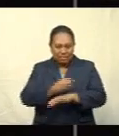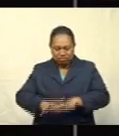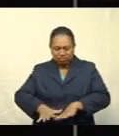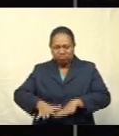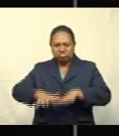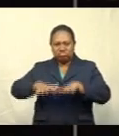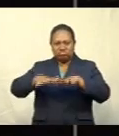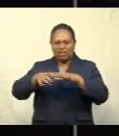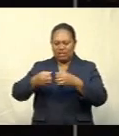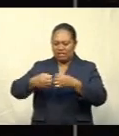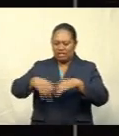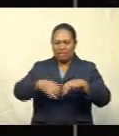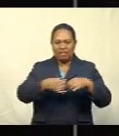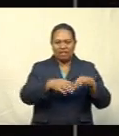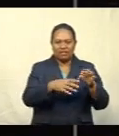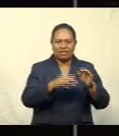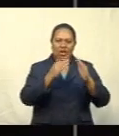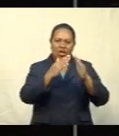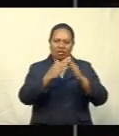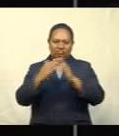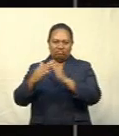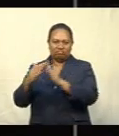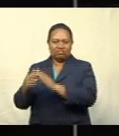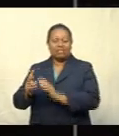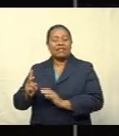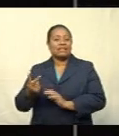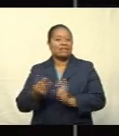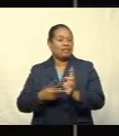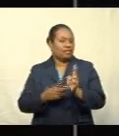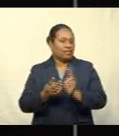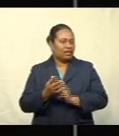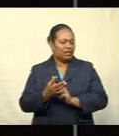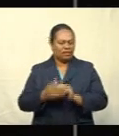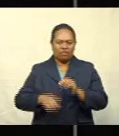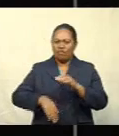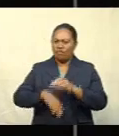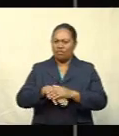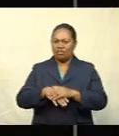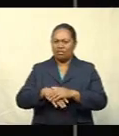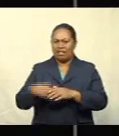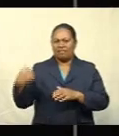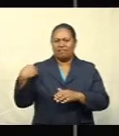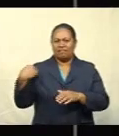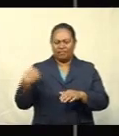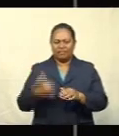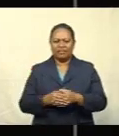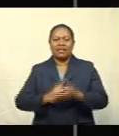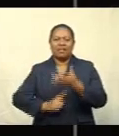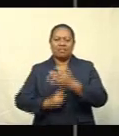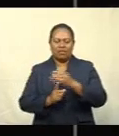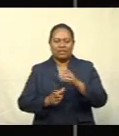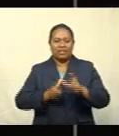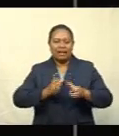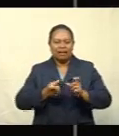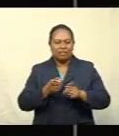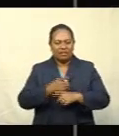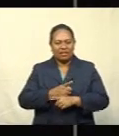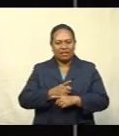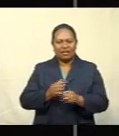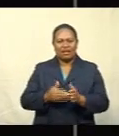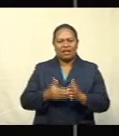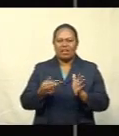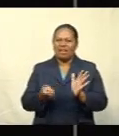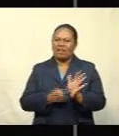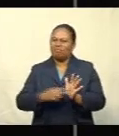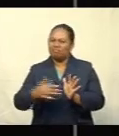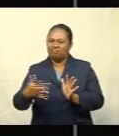damaging homes. This is the second village that is facing the full brunt of climate change just months after the relocation of Narikoso